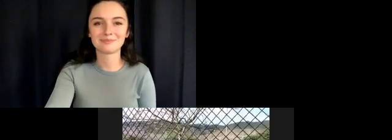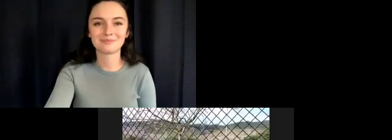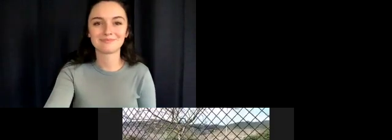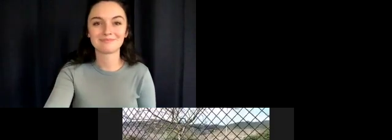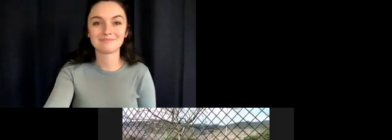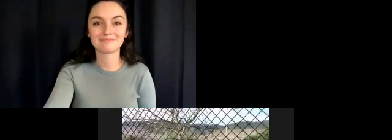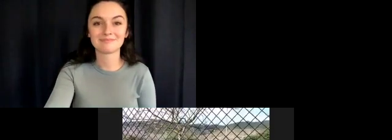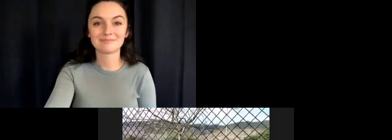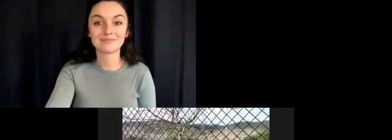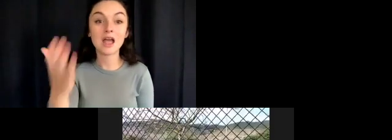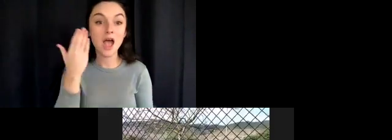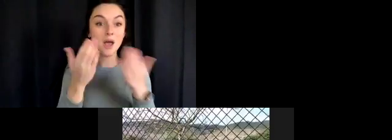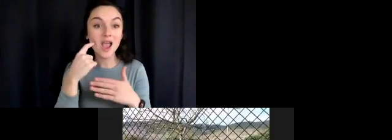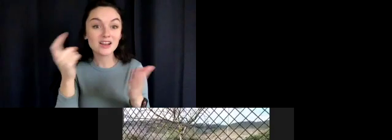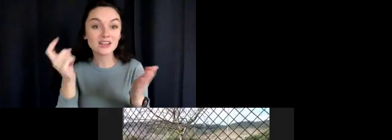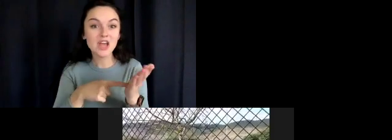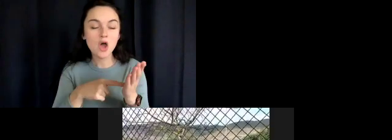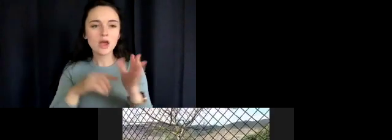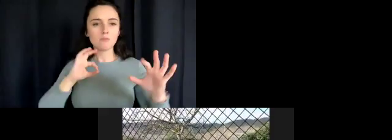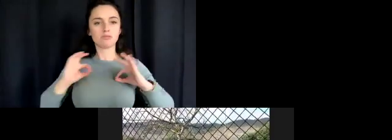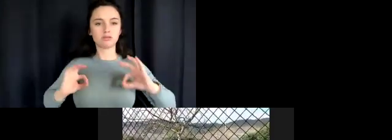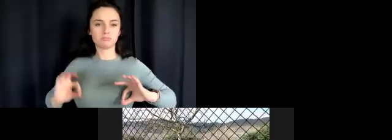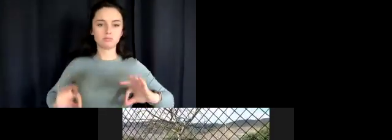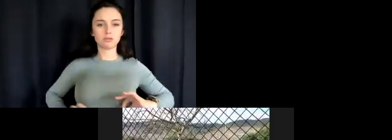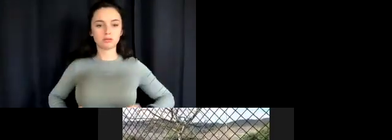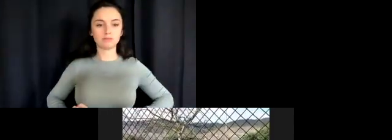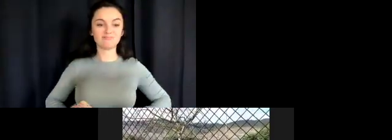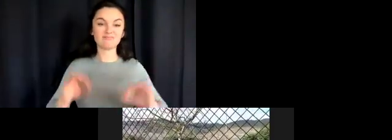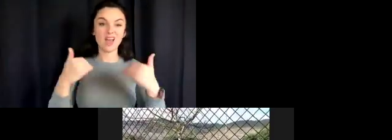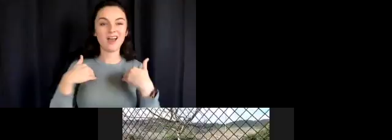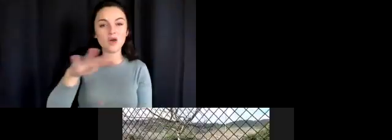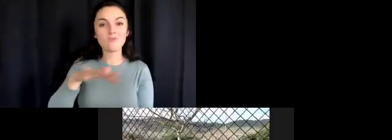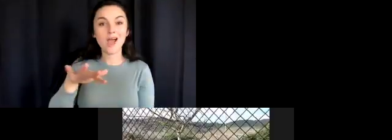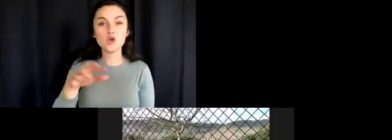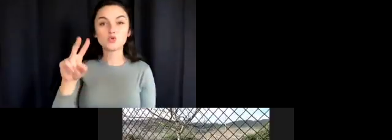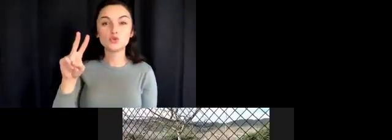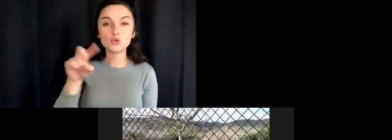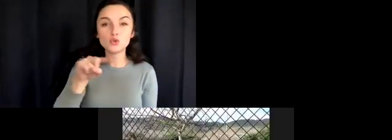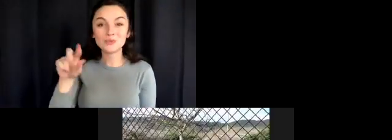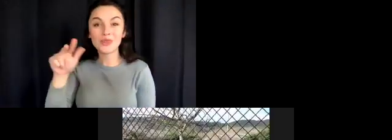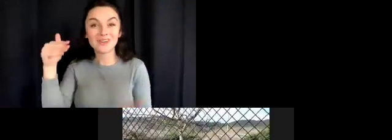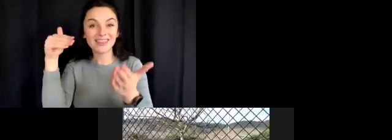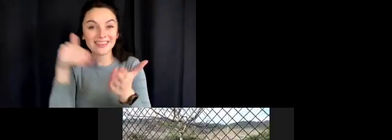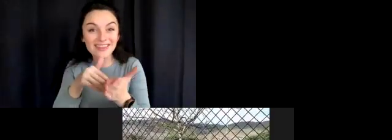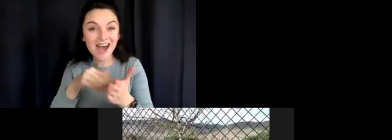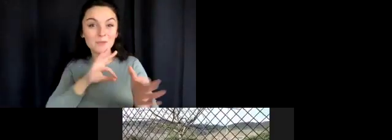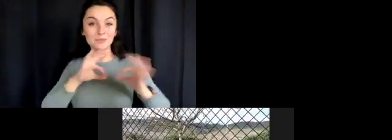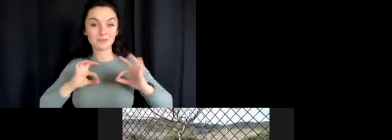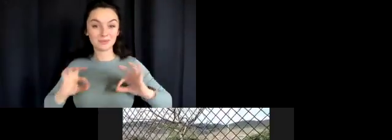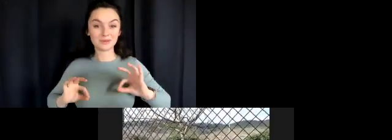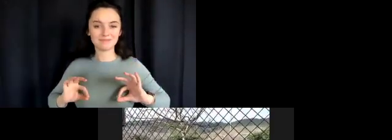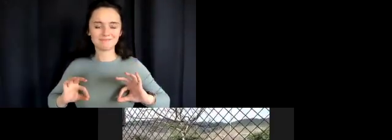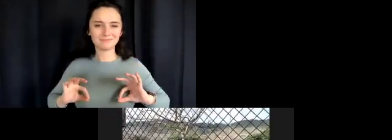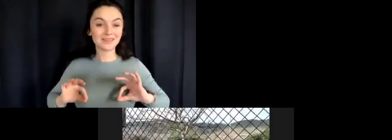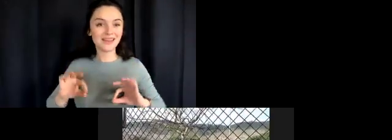bunch of spots as well, if you could see. Cheetahs have anywhere from 2,000 to 3,000 spots. And these spots